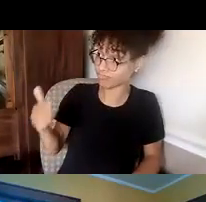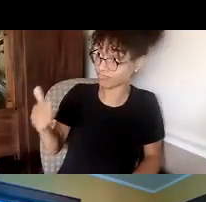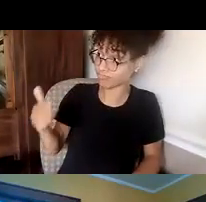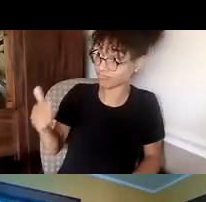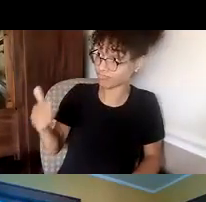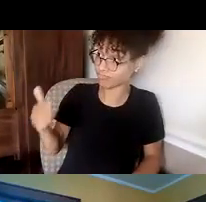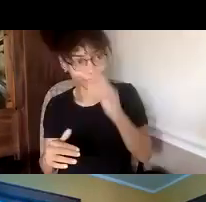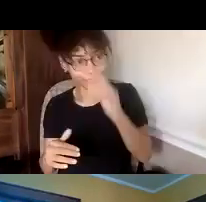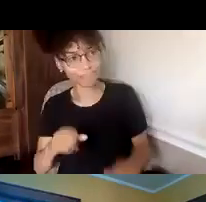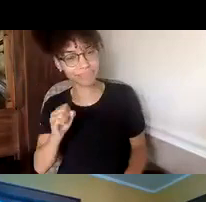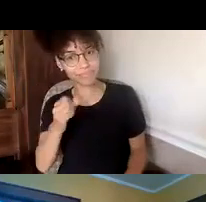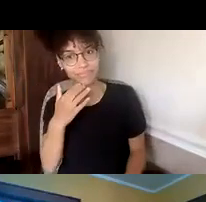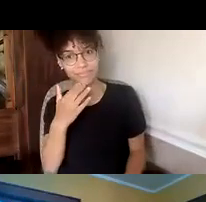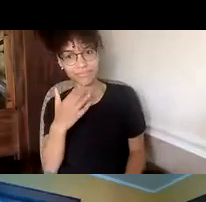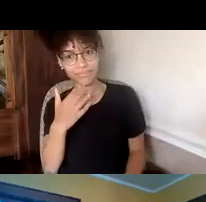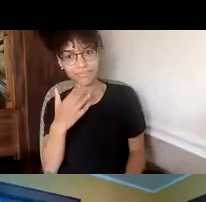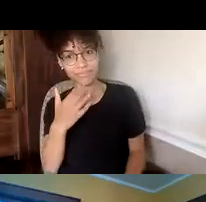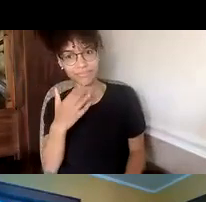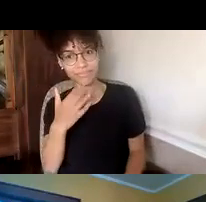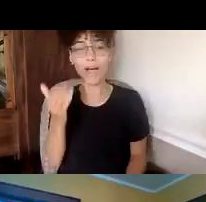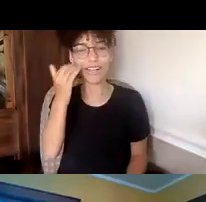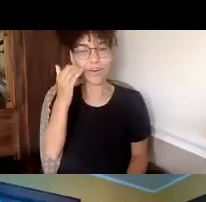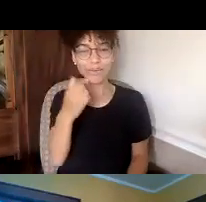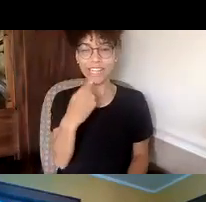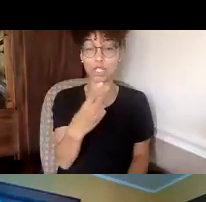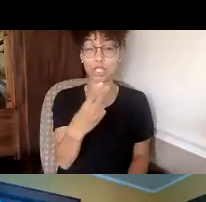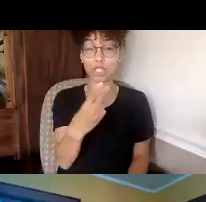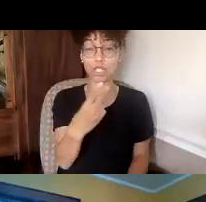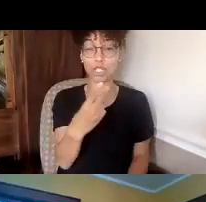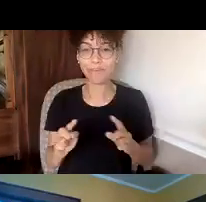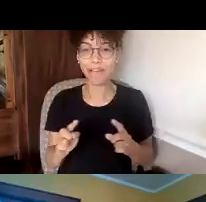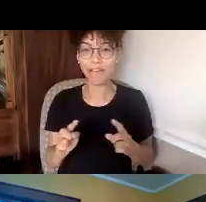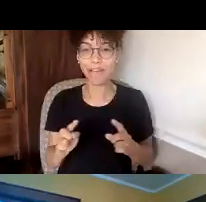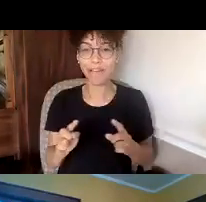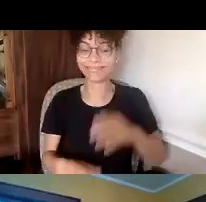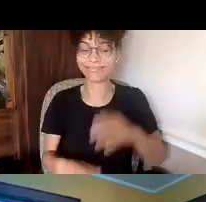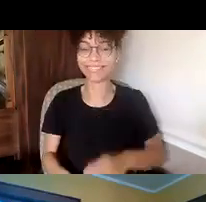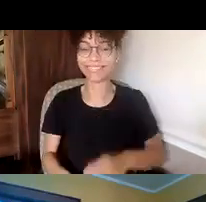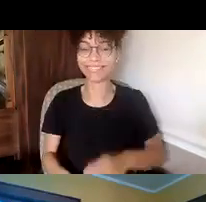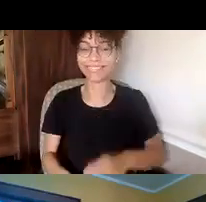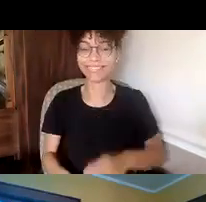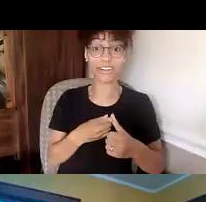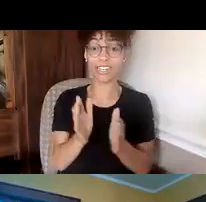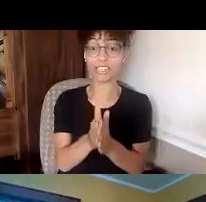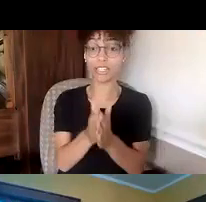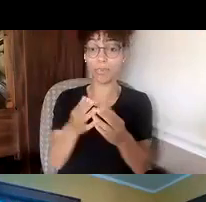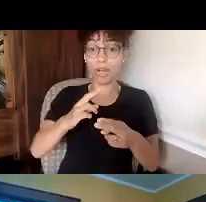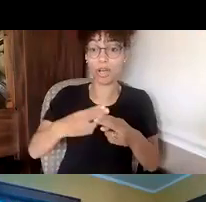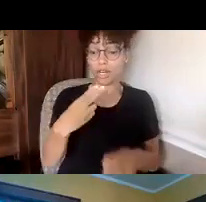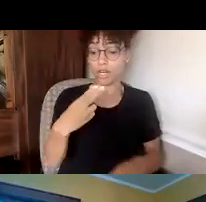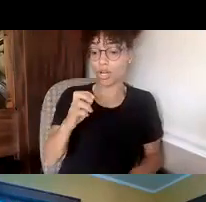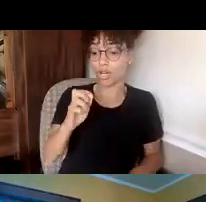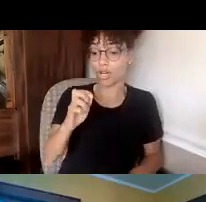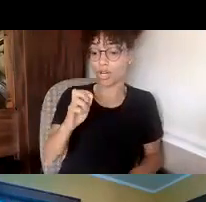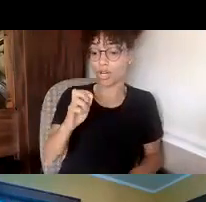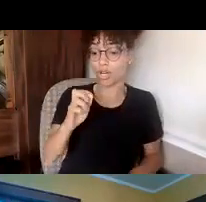So I have like quite a few. I know you said 2 or 3, but so the first one I would recommend is a book called Hood Feminism: Notes